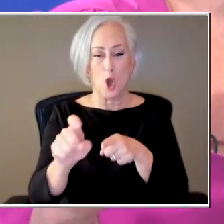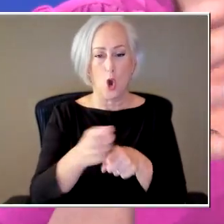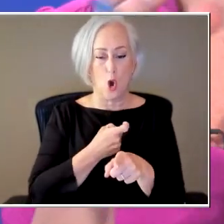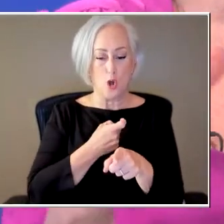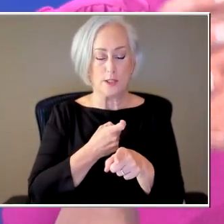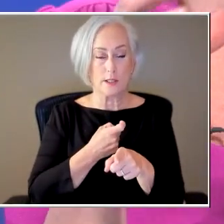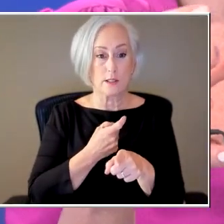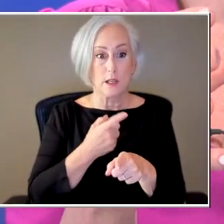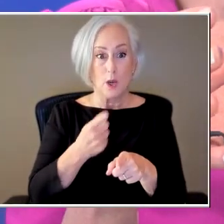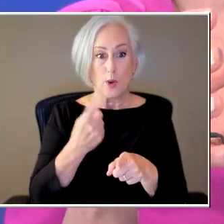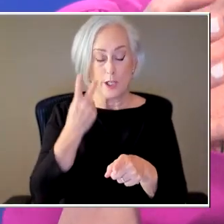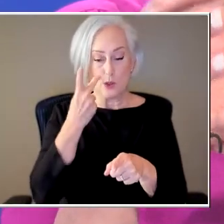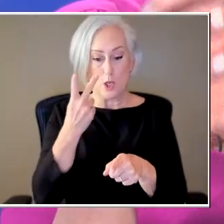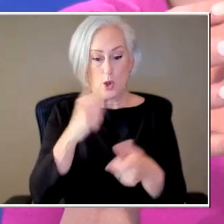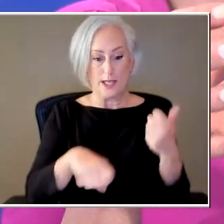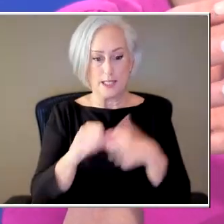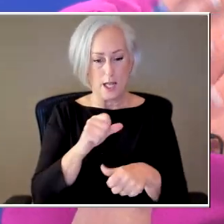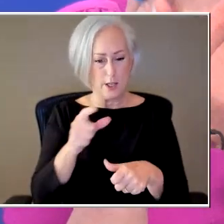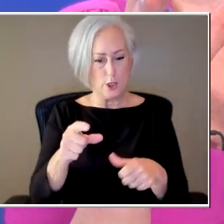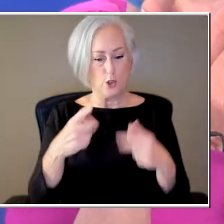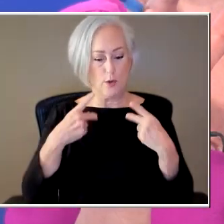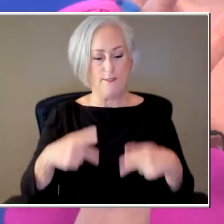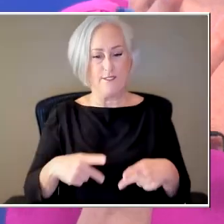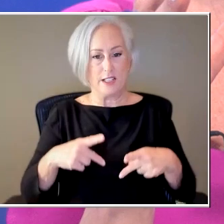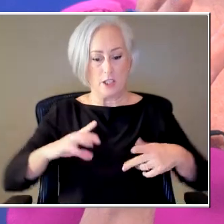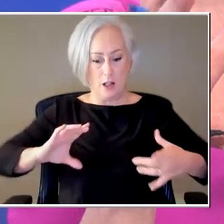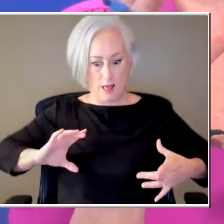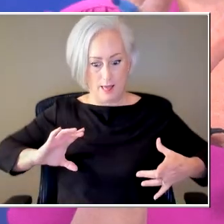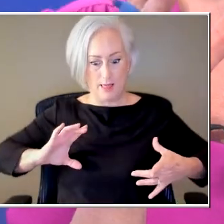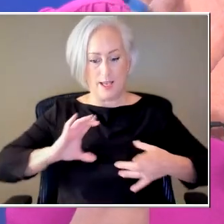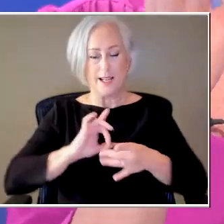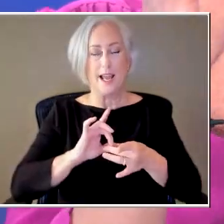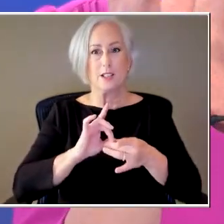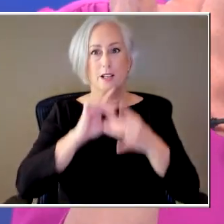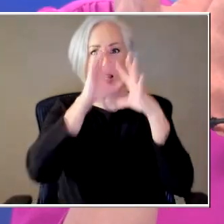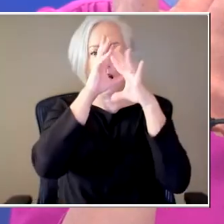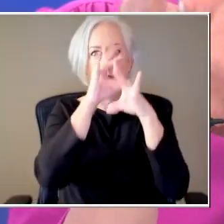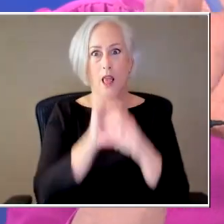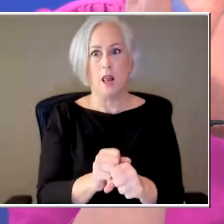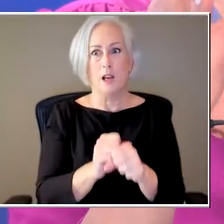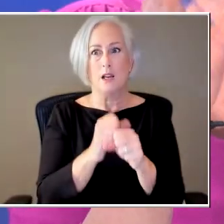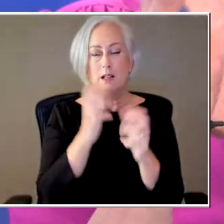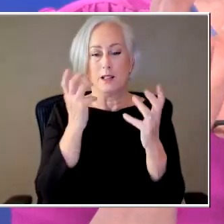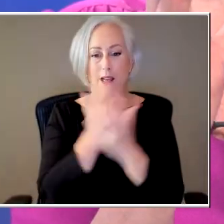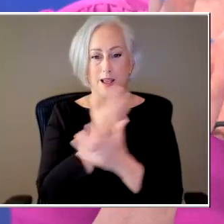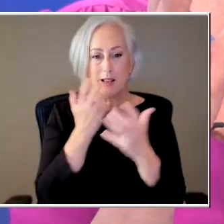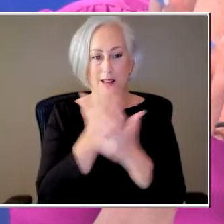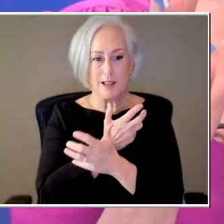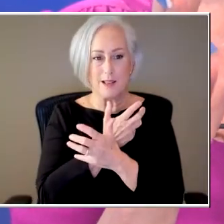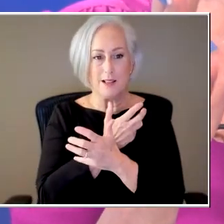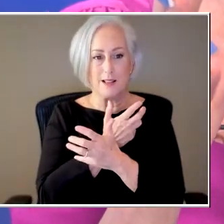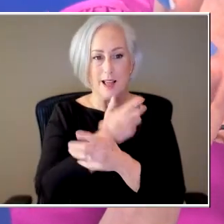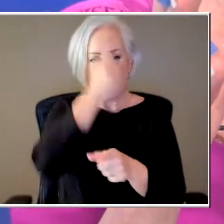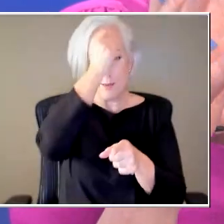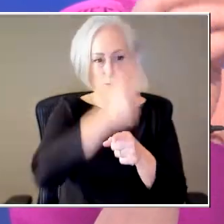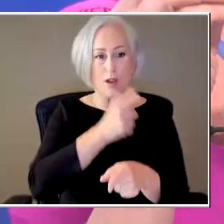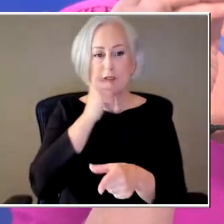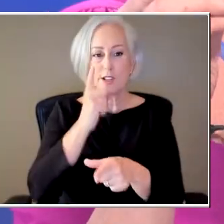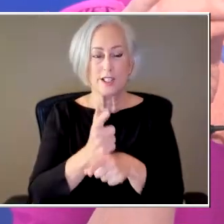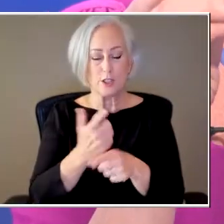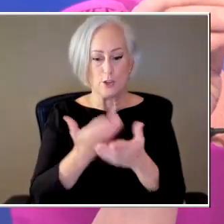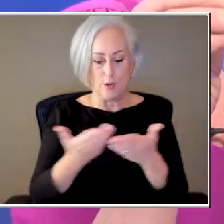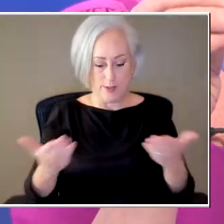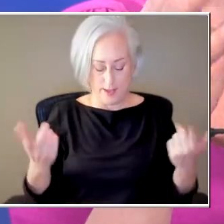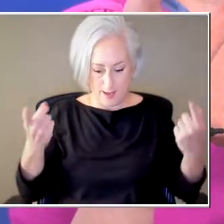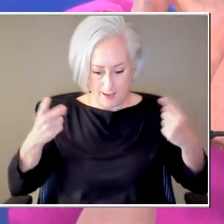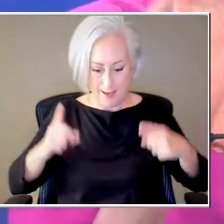this weird physical connection? Like when you saw each other, was there like, oh my gosh, like you said, kind of this brother-sister thing happening? Was there like